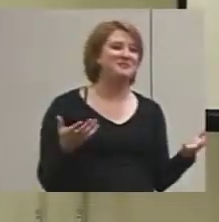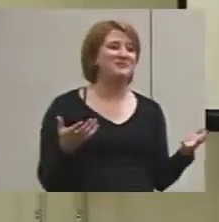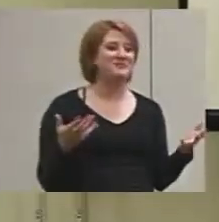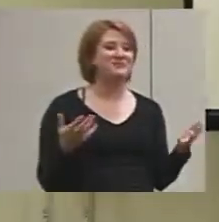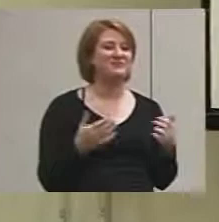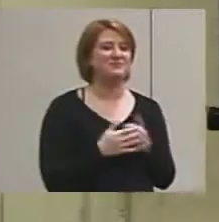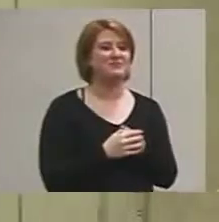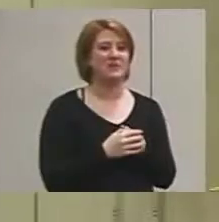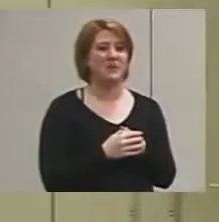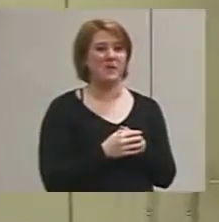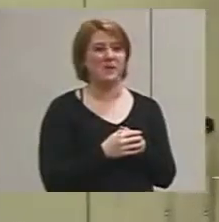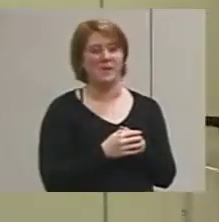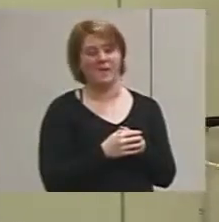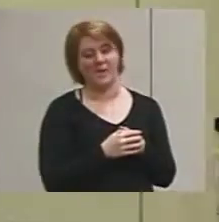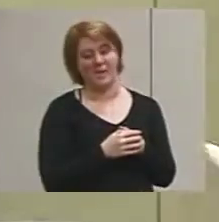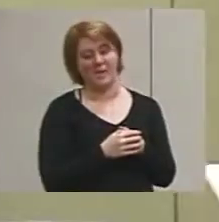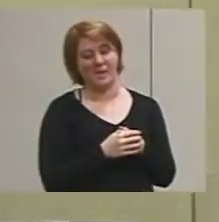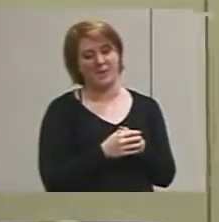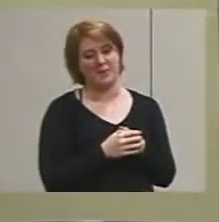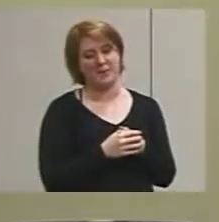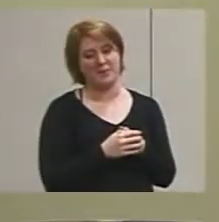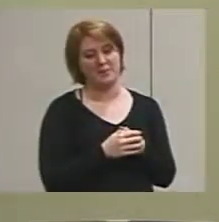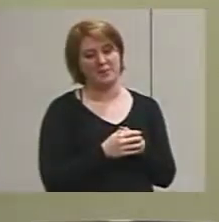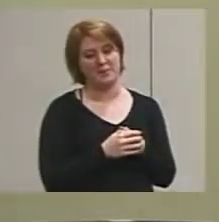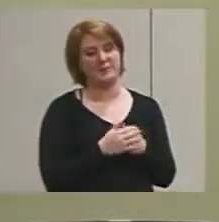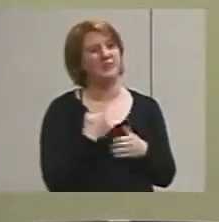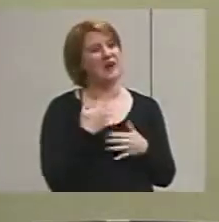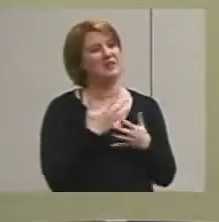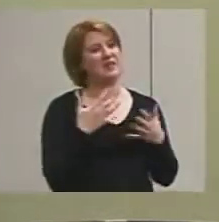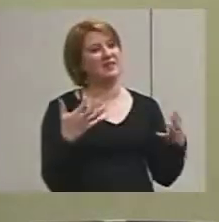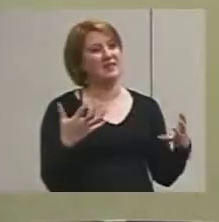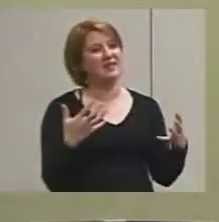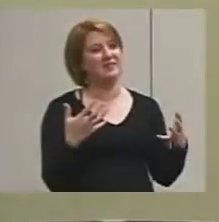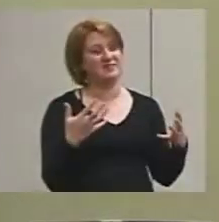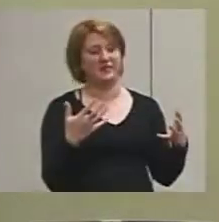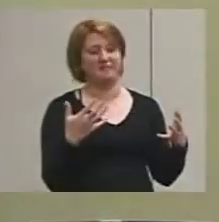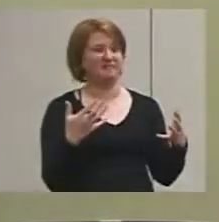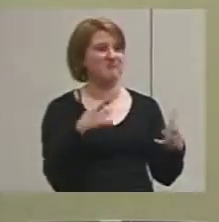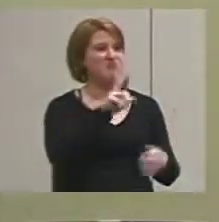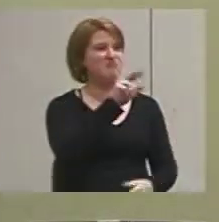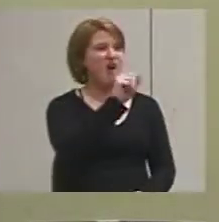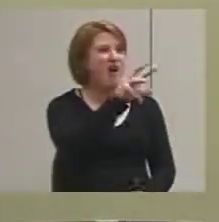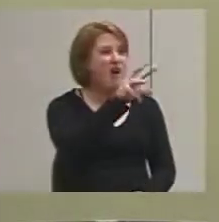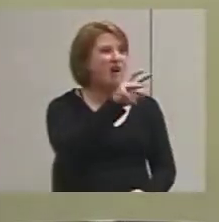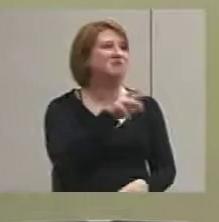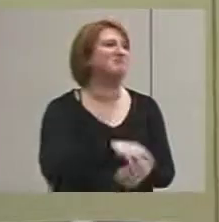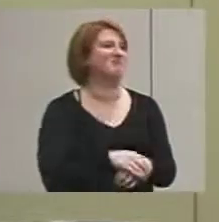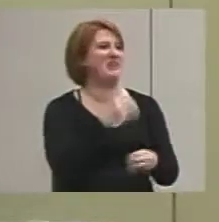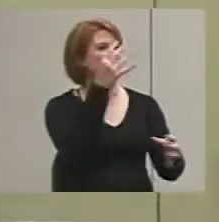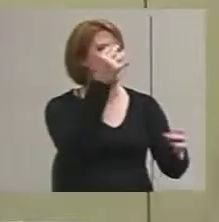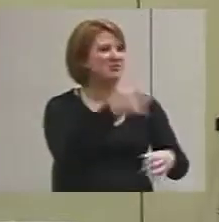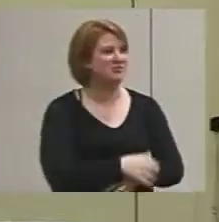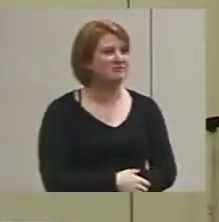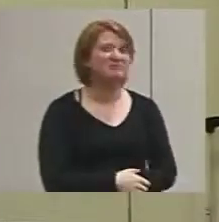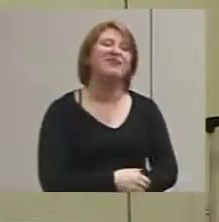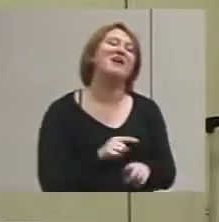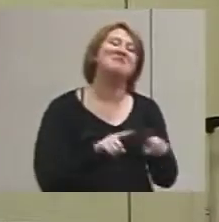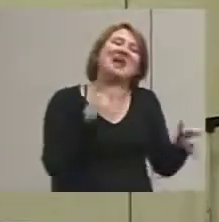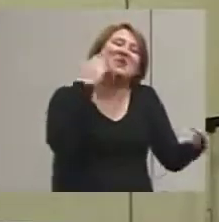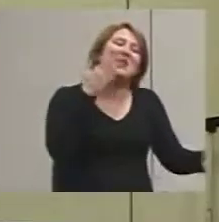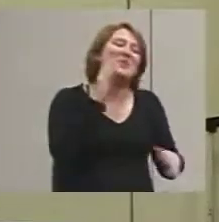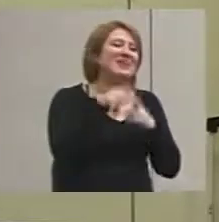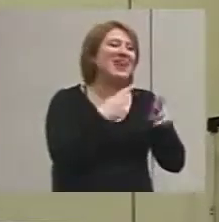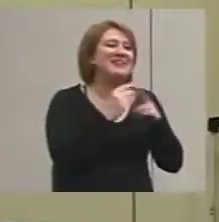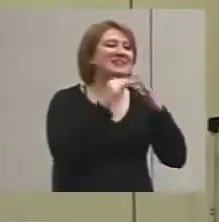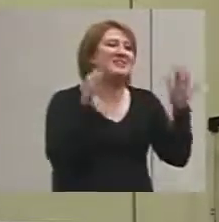I've used that too when I've been in there observing him. So we have a lot of log type data, but I don't know what kind of data system would